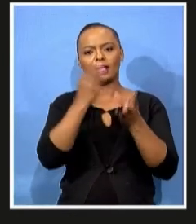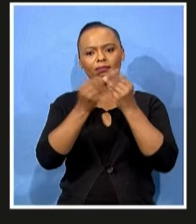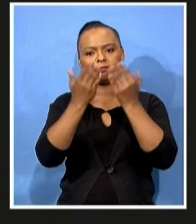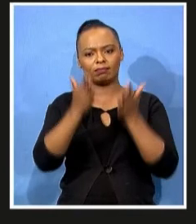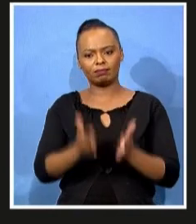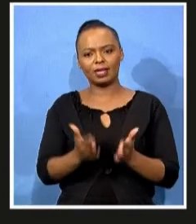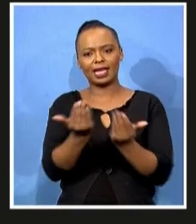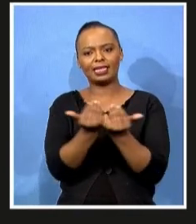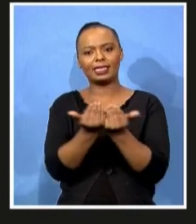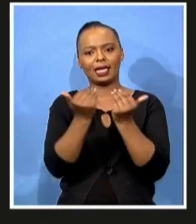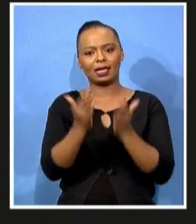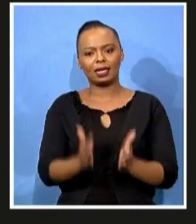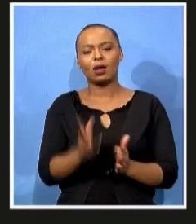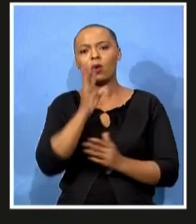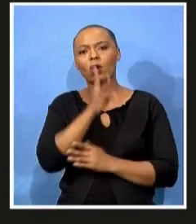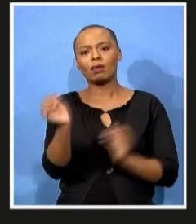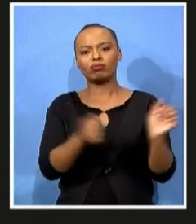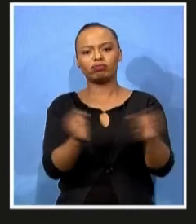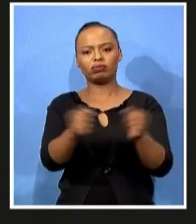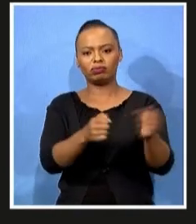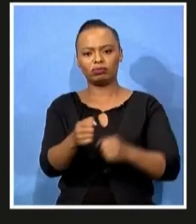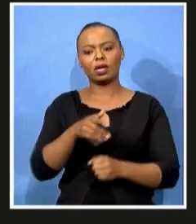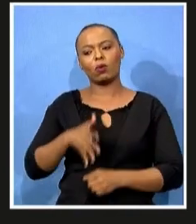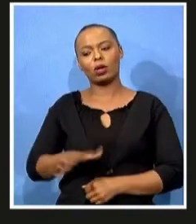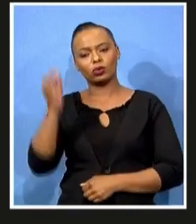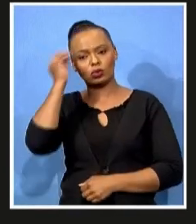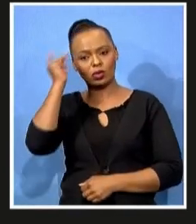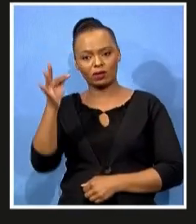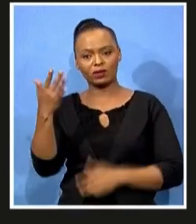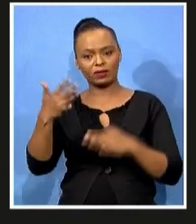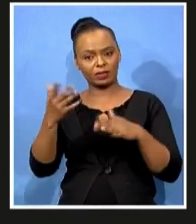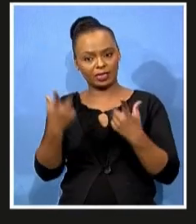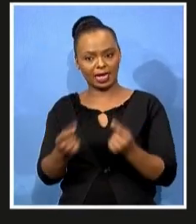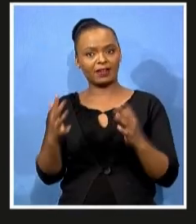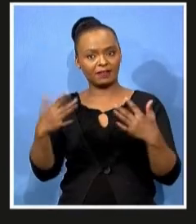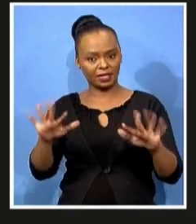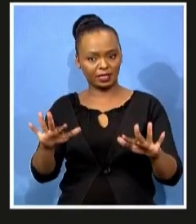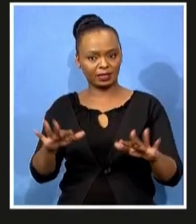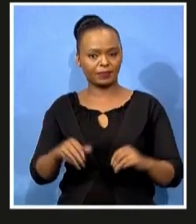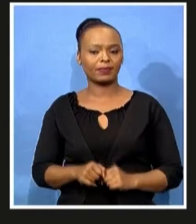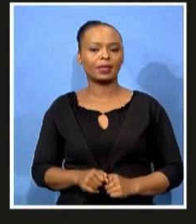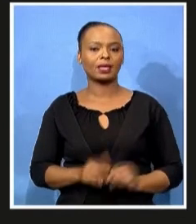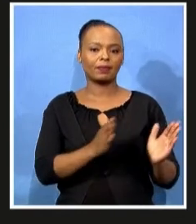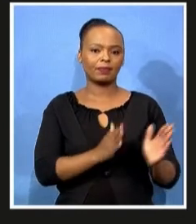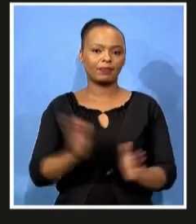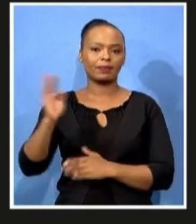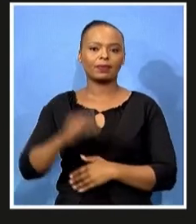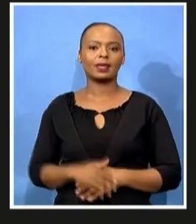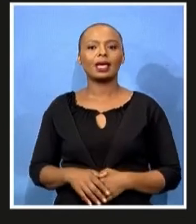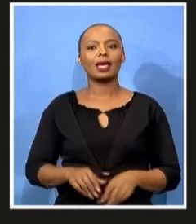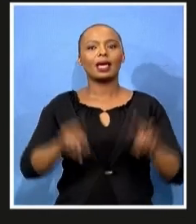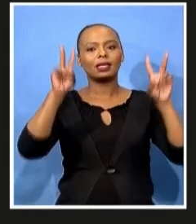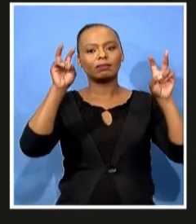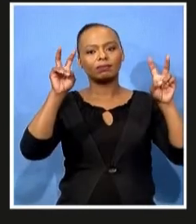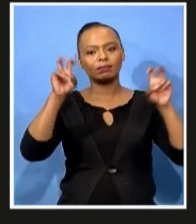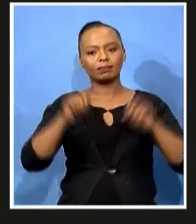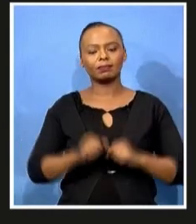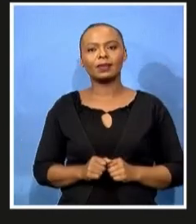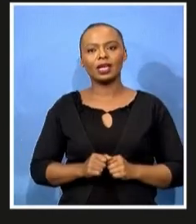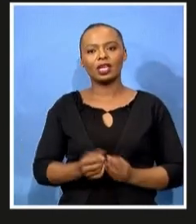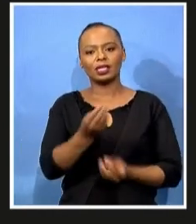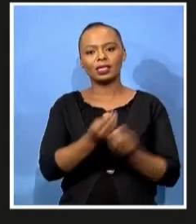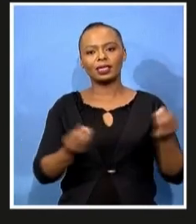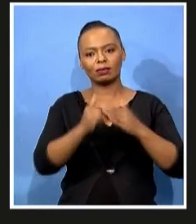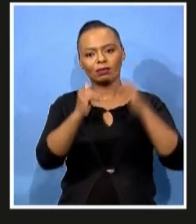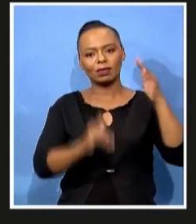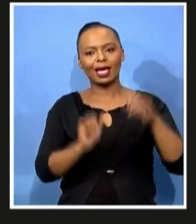done. Minister, the issue of children under 18 years of age. I see your presentation specifies 18 years